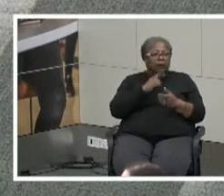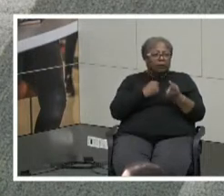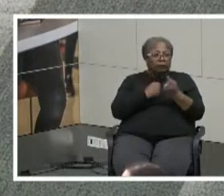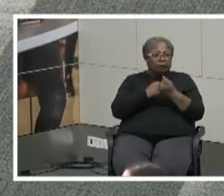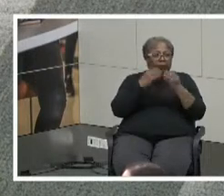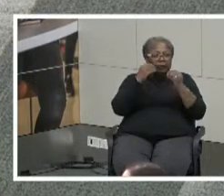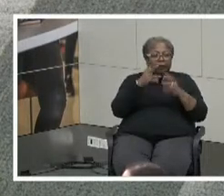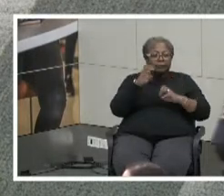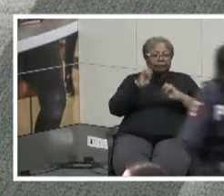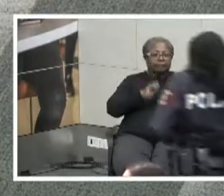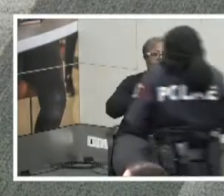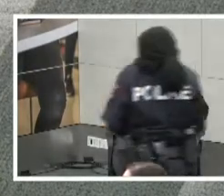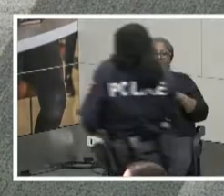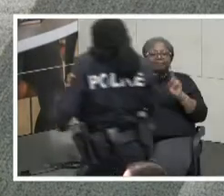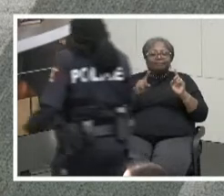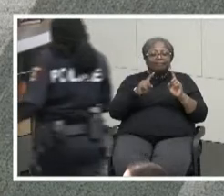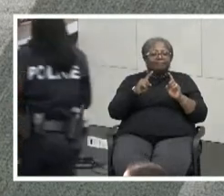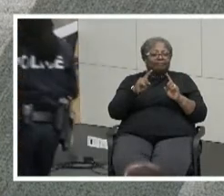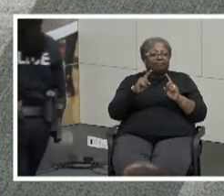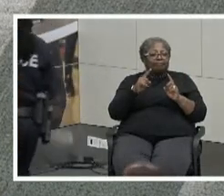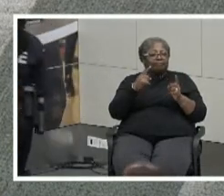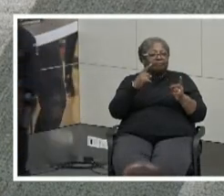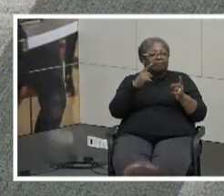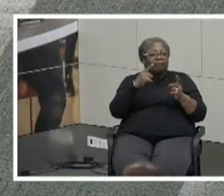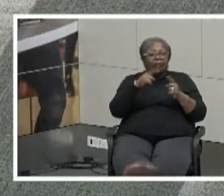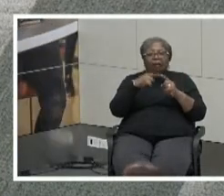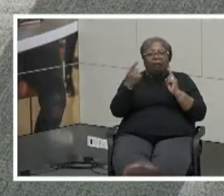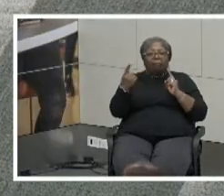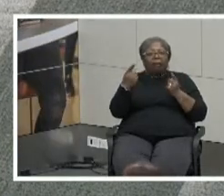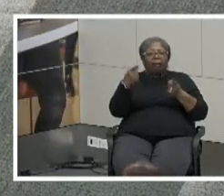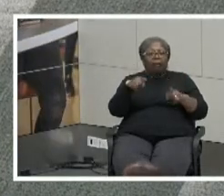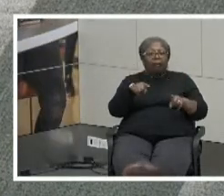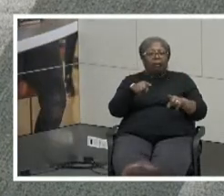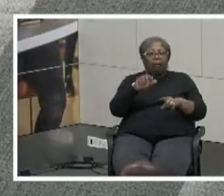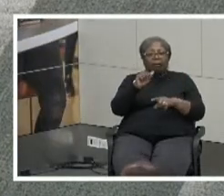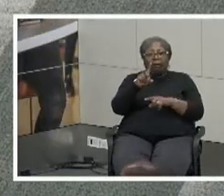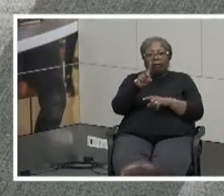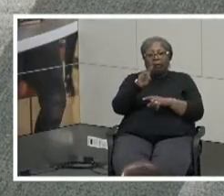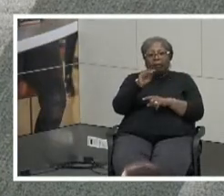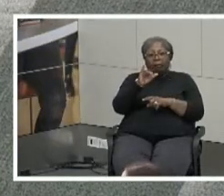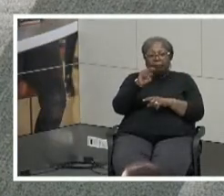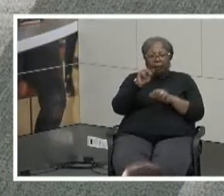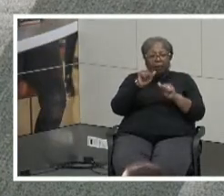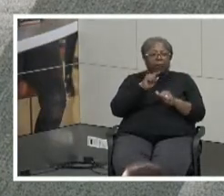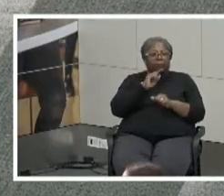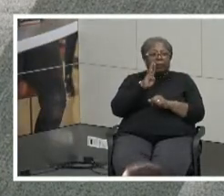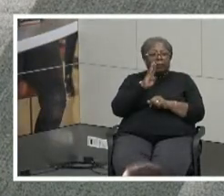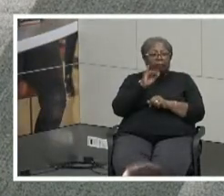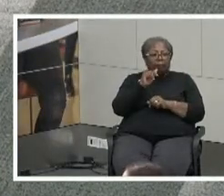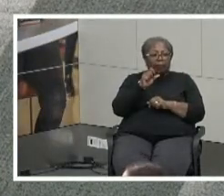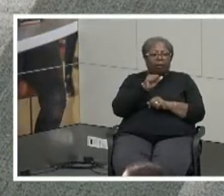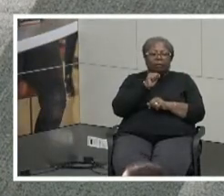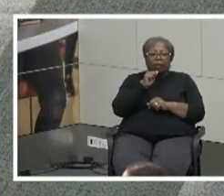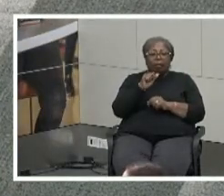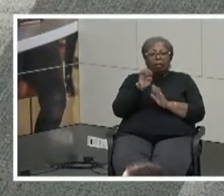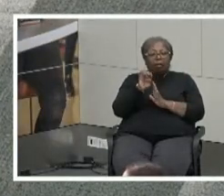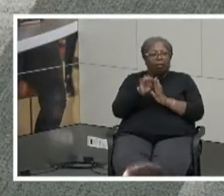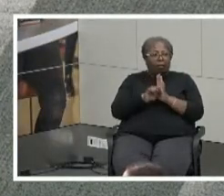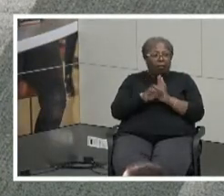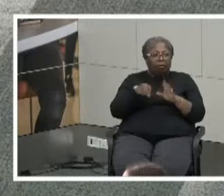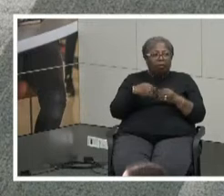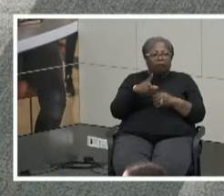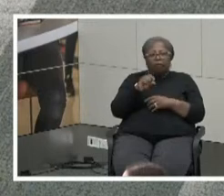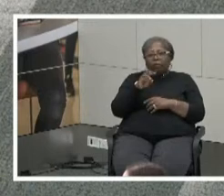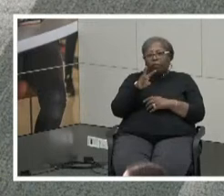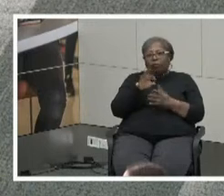teacher evaluations but the opposite is happening administrators can give can be biased and and unethical giving low scores